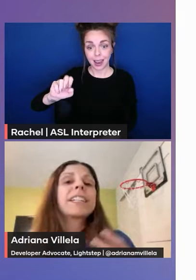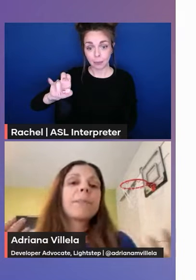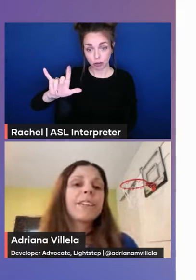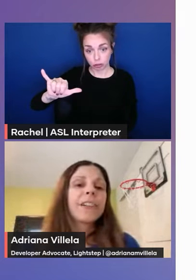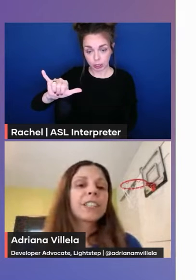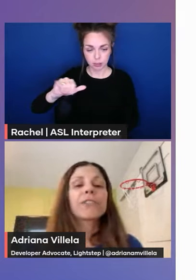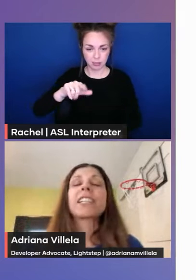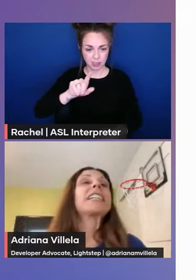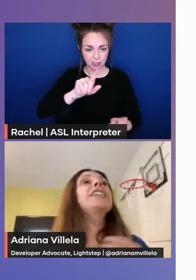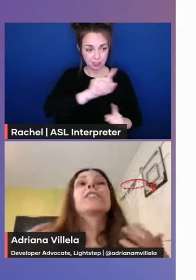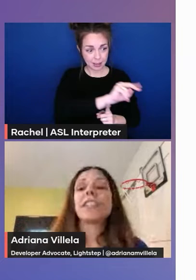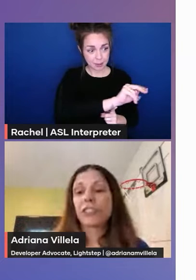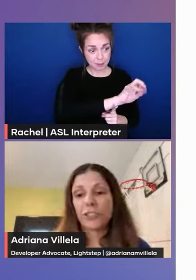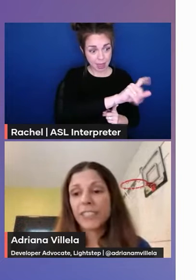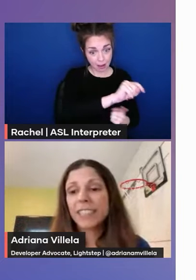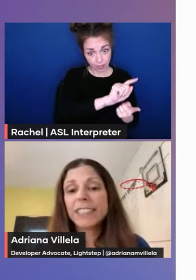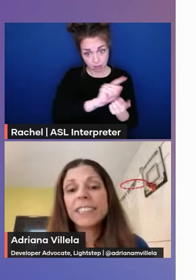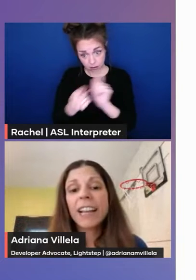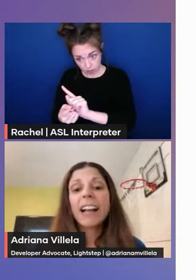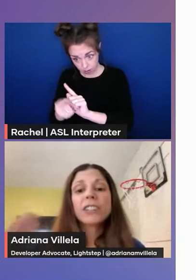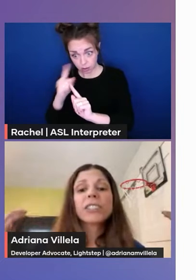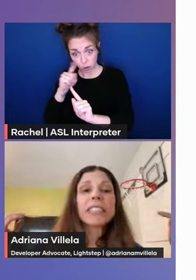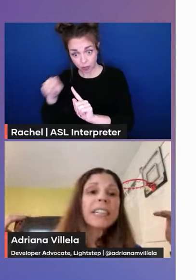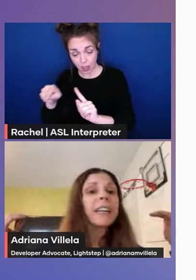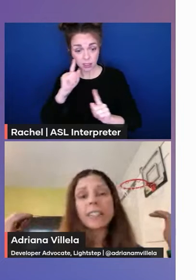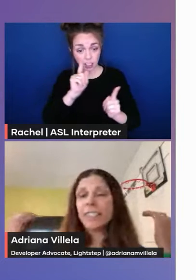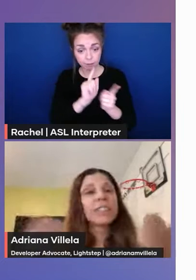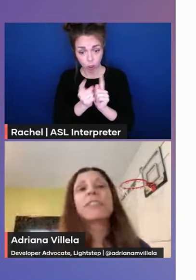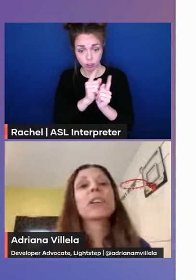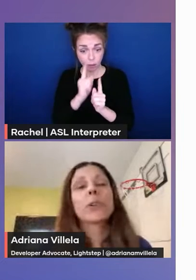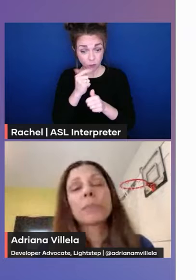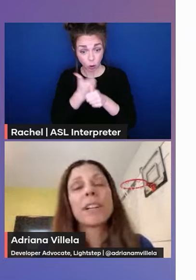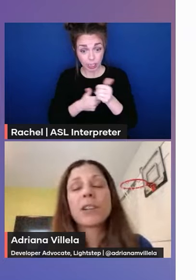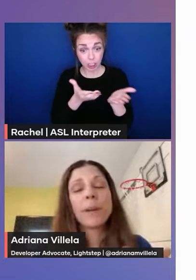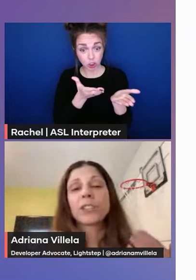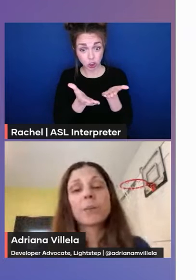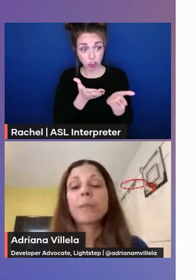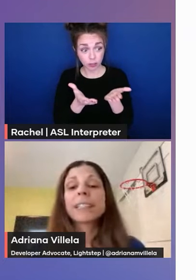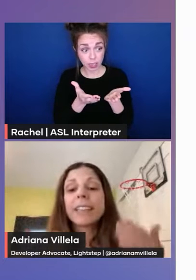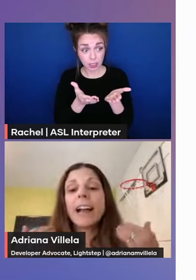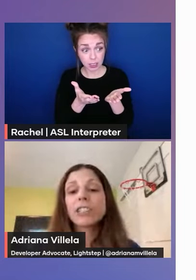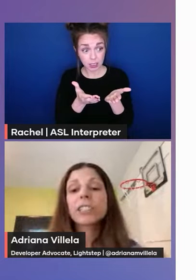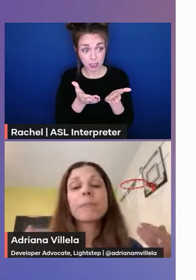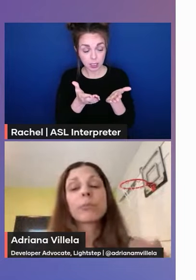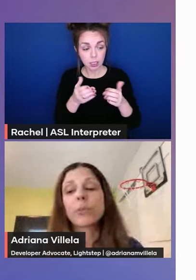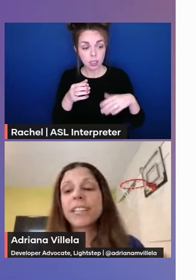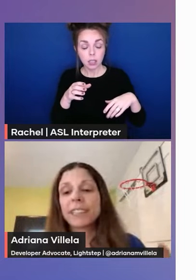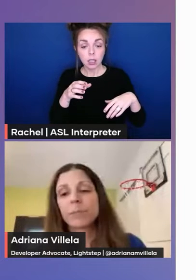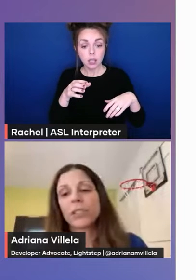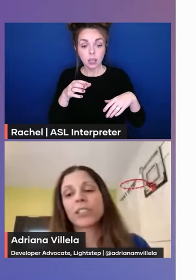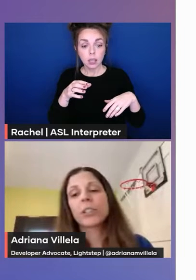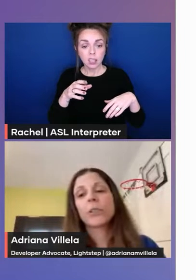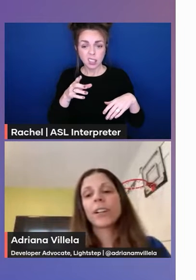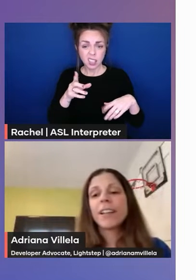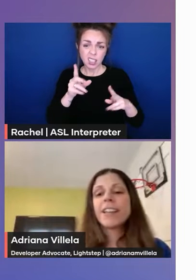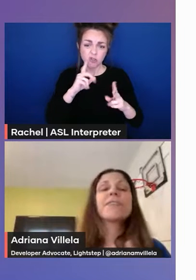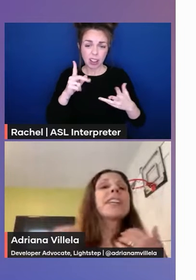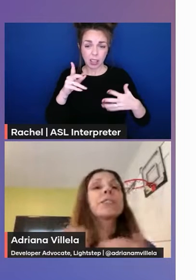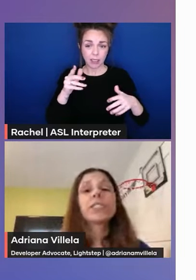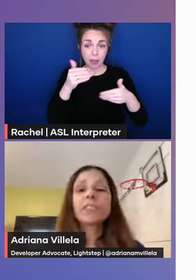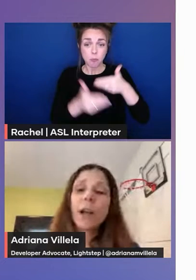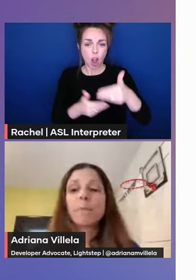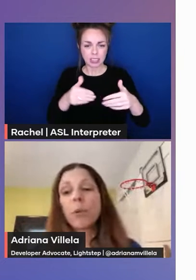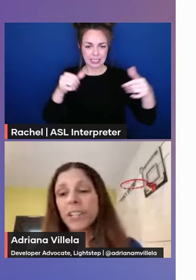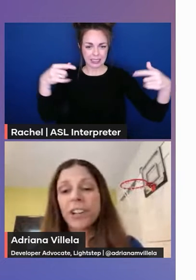the Kubernetes manifest for each of these services is actually into the corresponding Nomad job spec is actually pretty similar. So